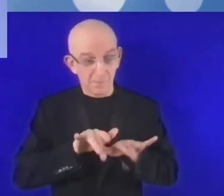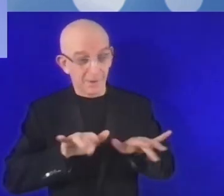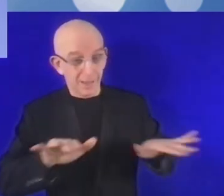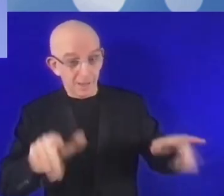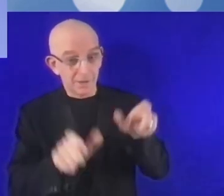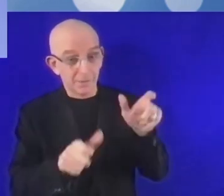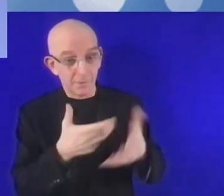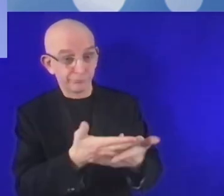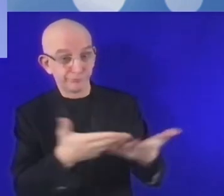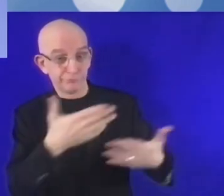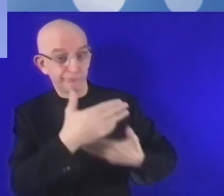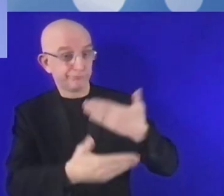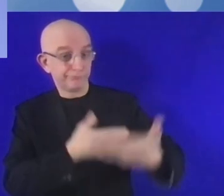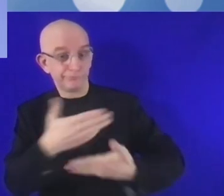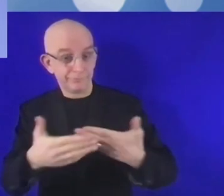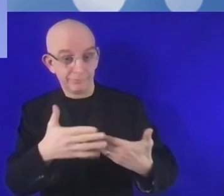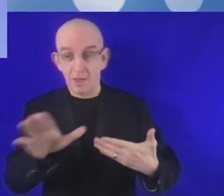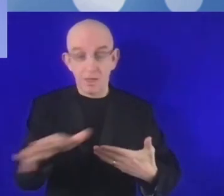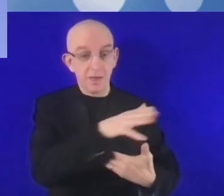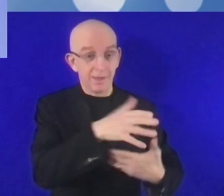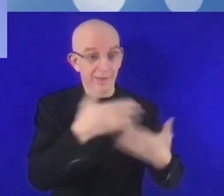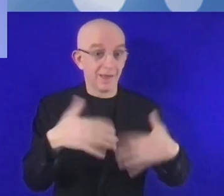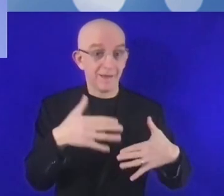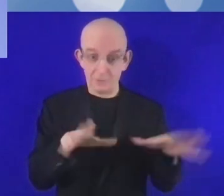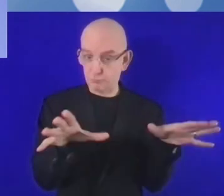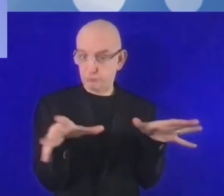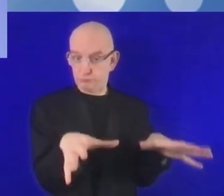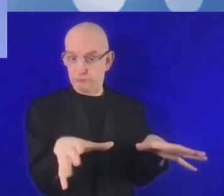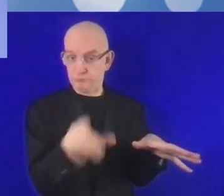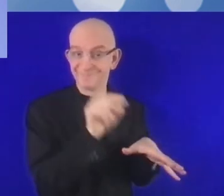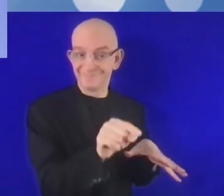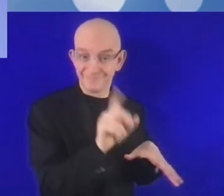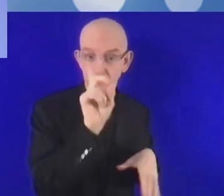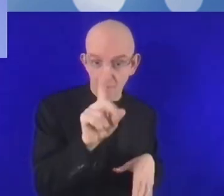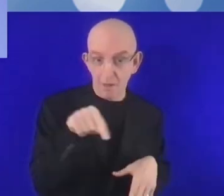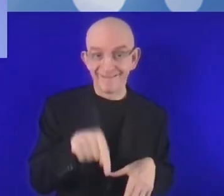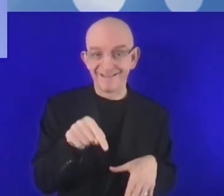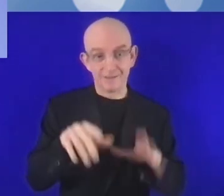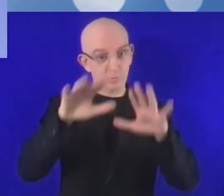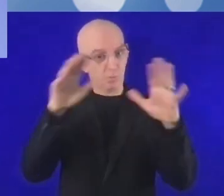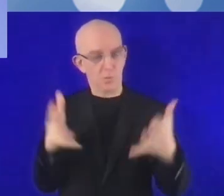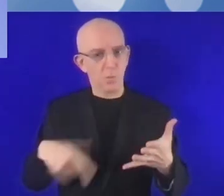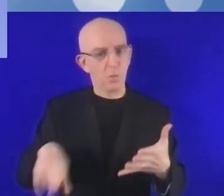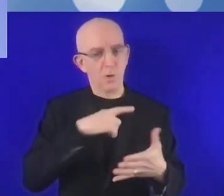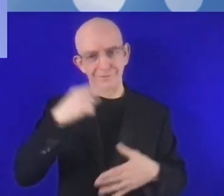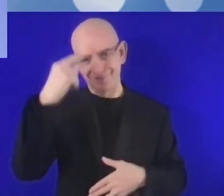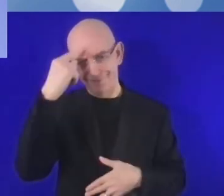very hard to distinguish human and machine. A few examples.